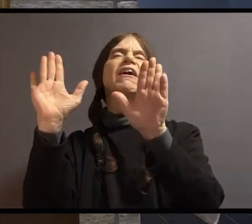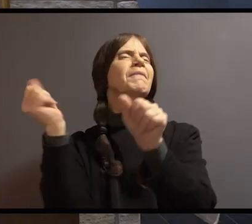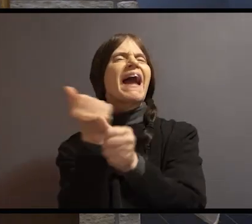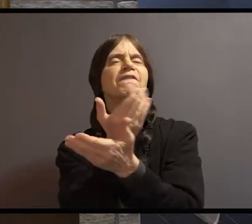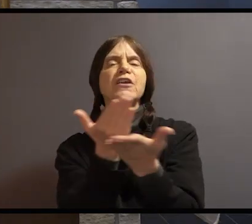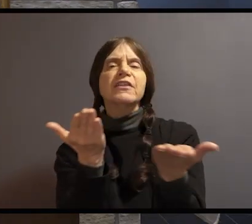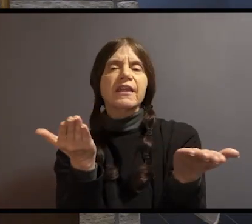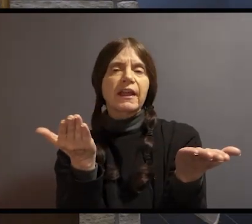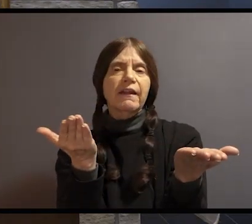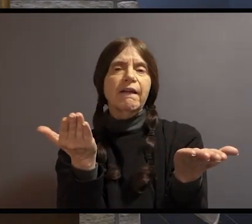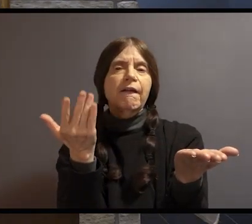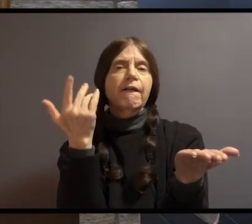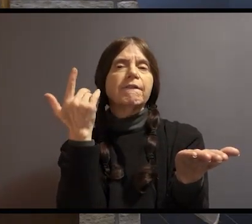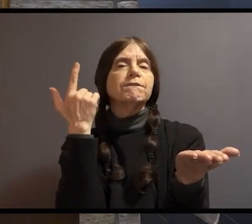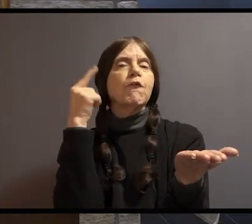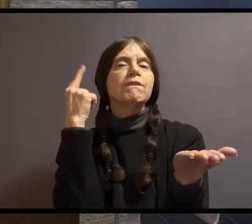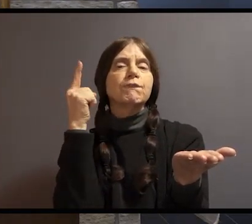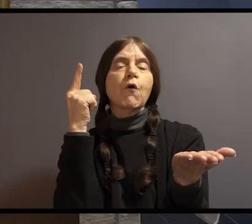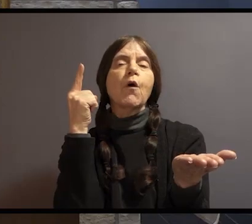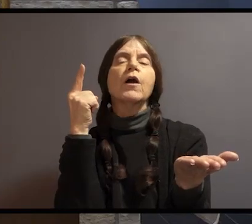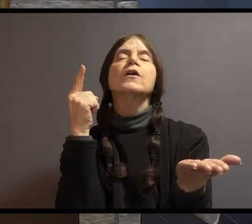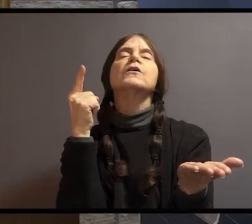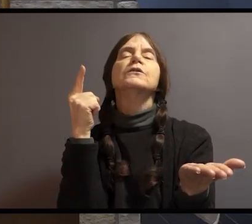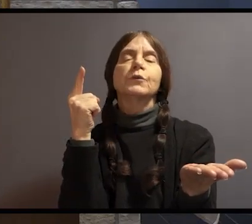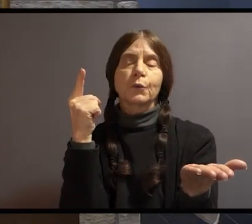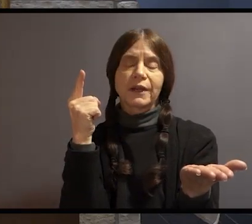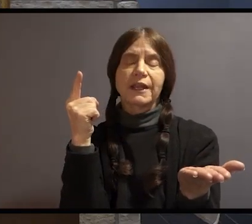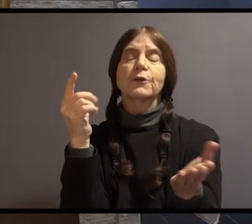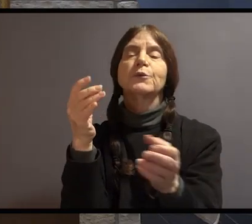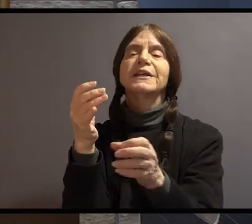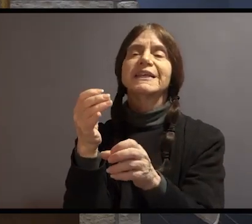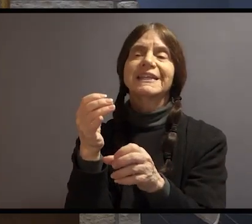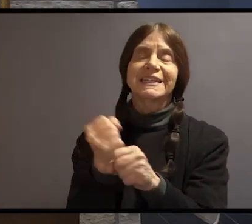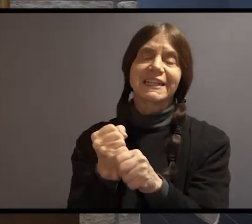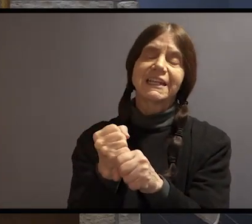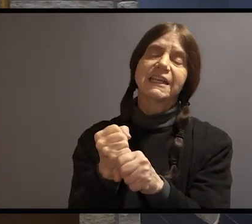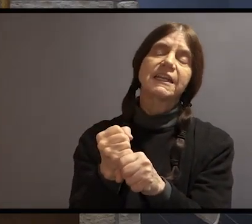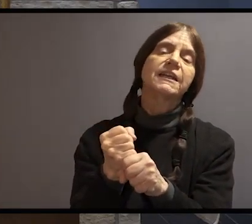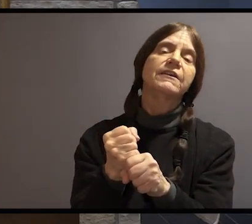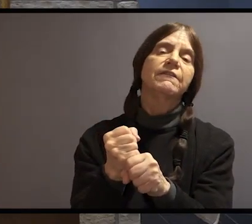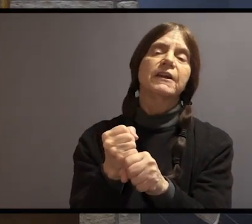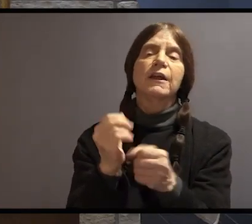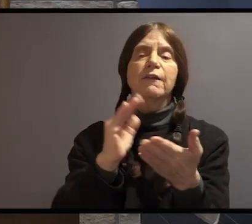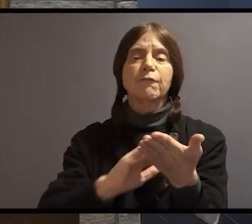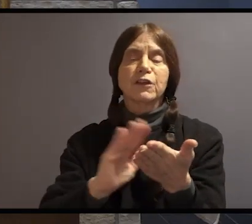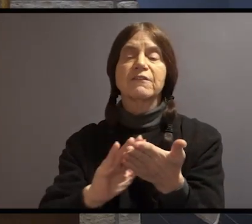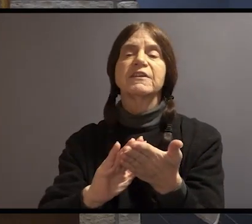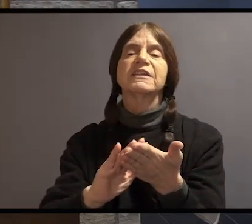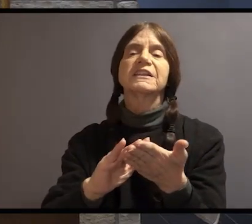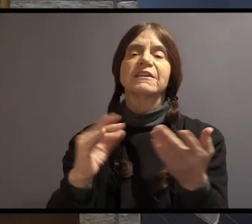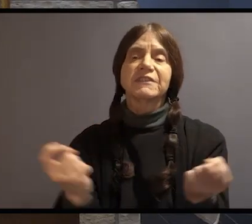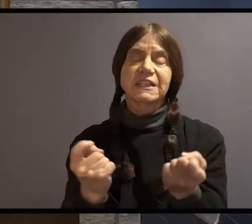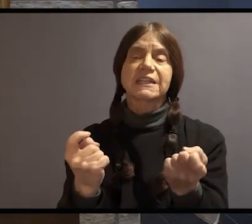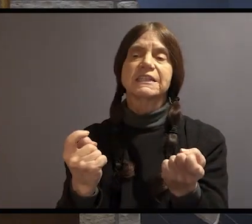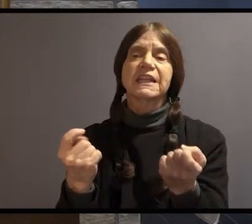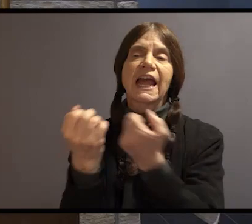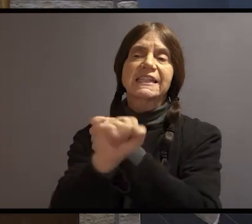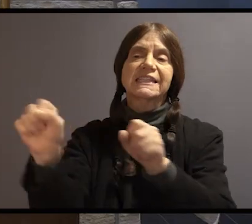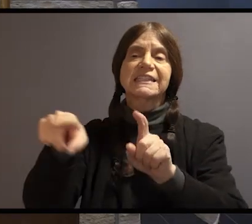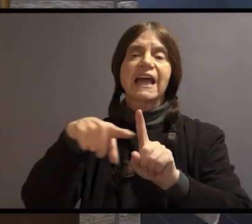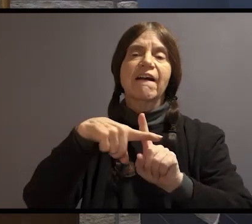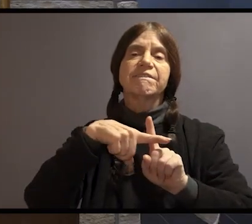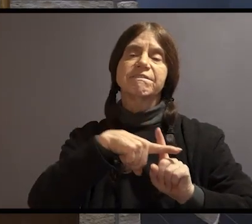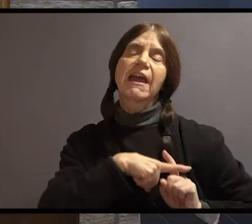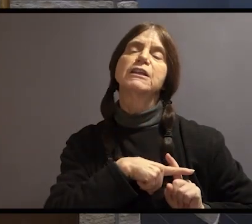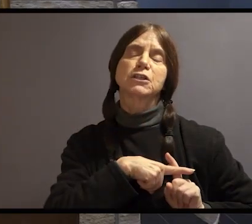had that we might have all that we have, including and most especially the forgiveness of sins and